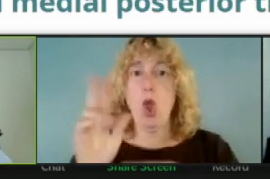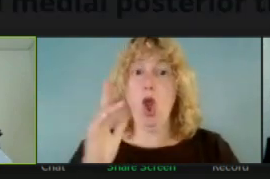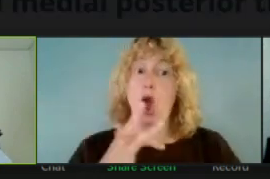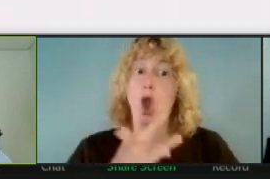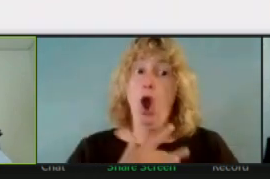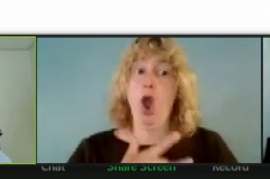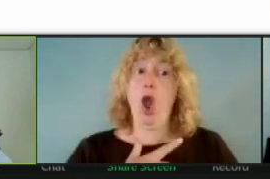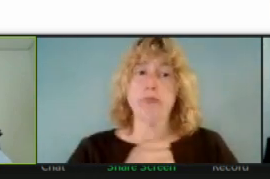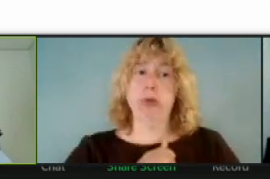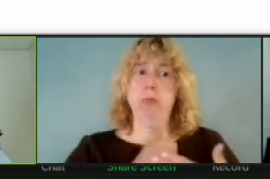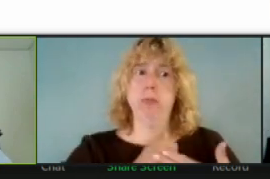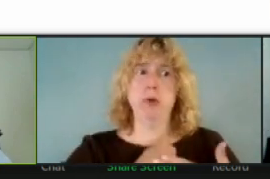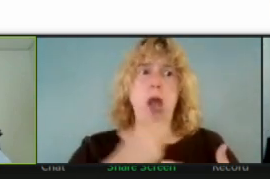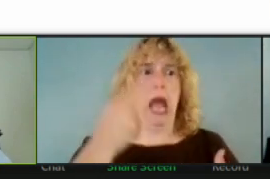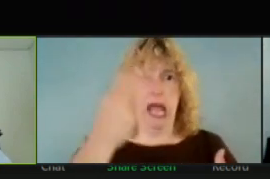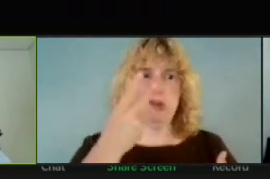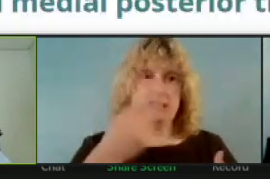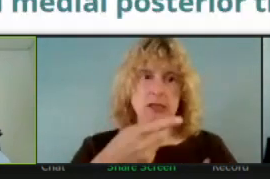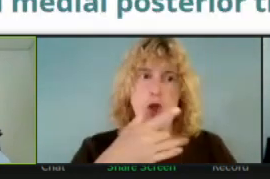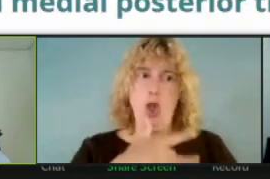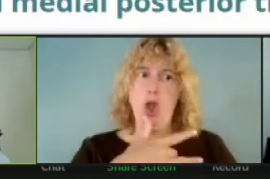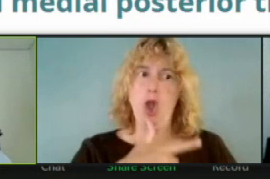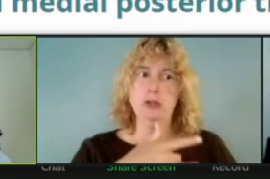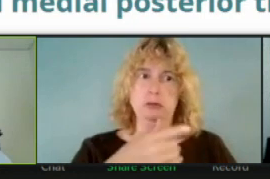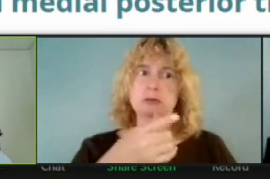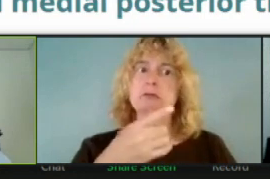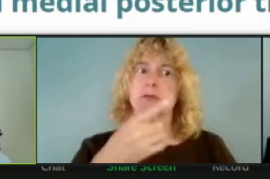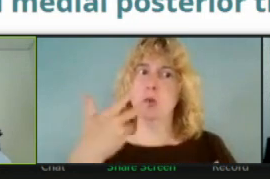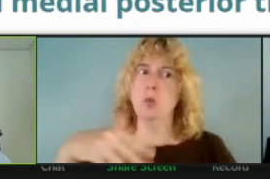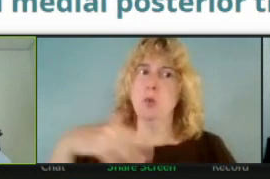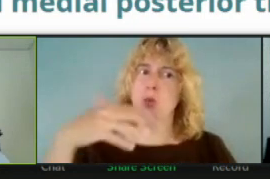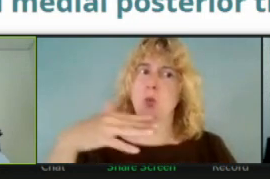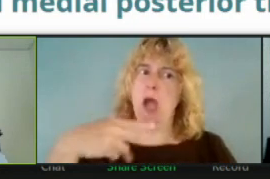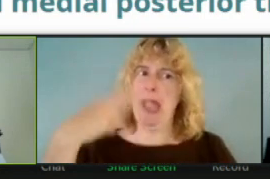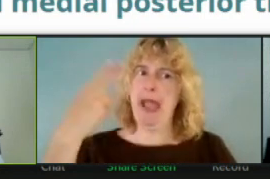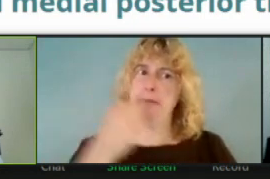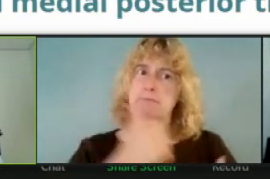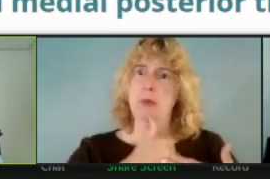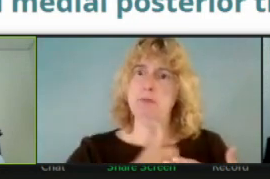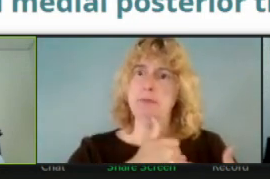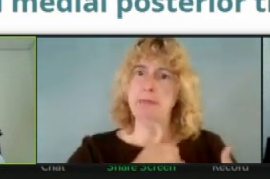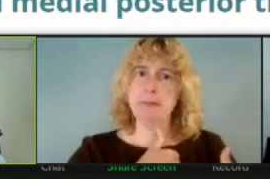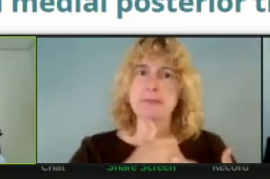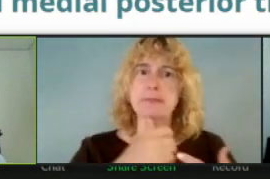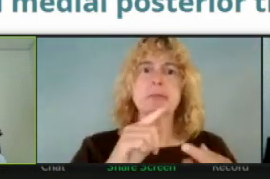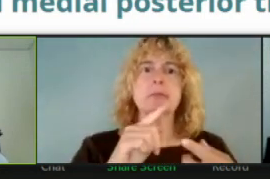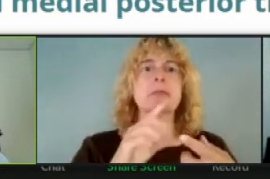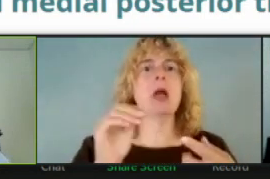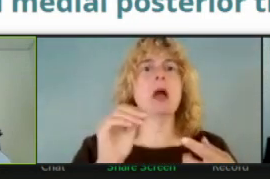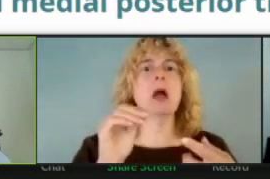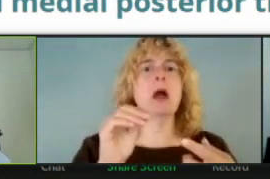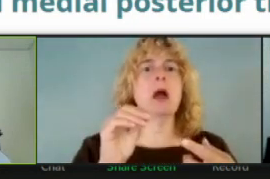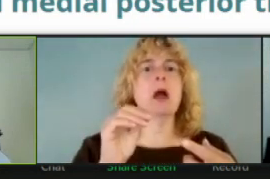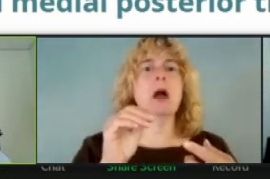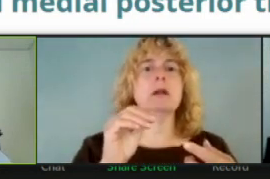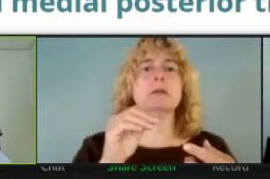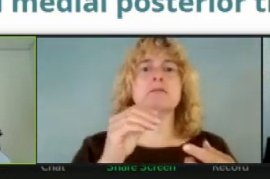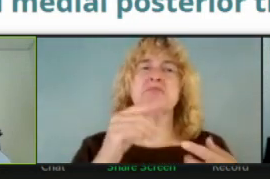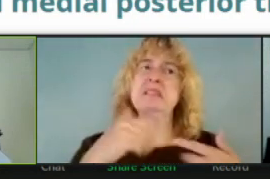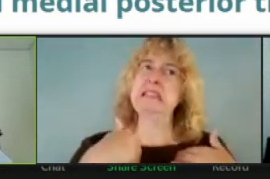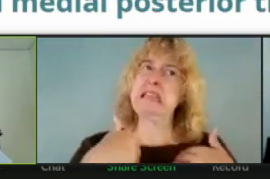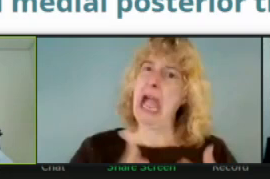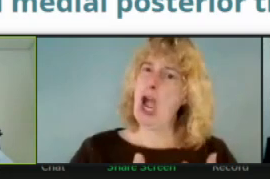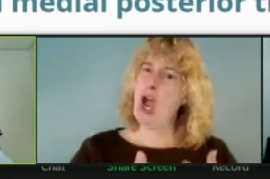heart rate here. Oops, sorry. And then he was tired and he didn't look too